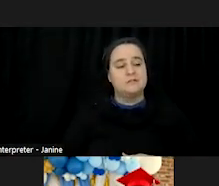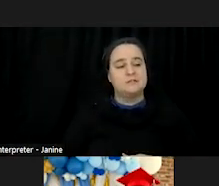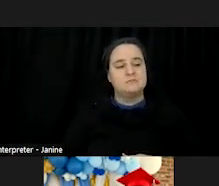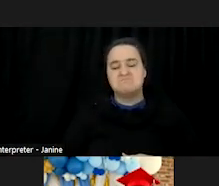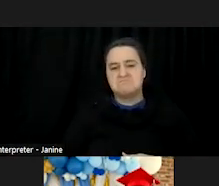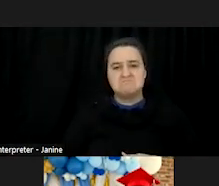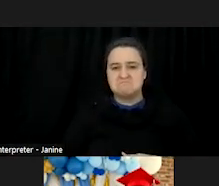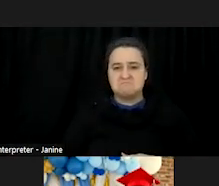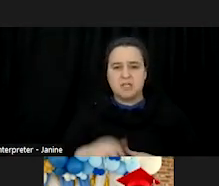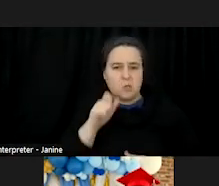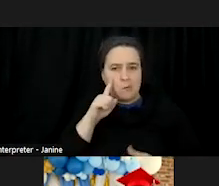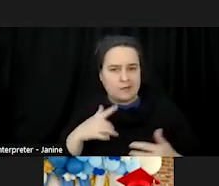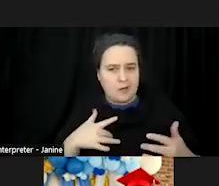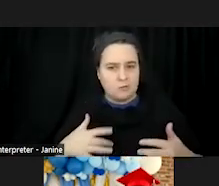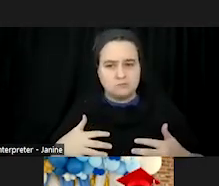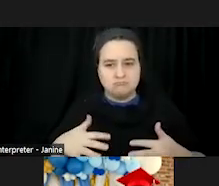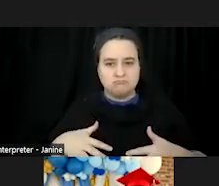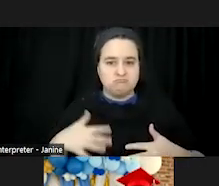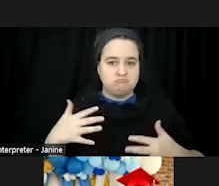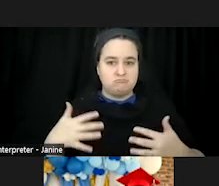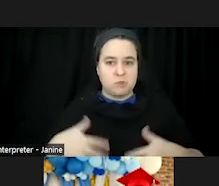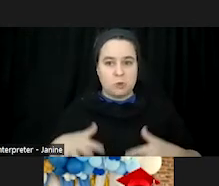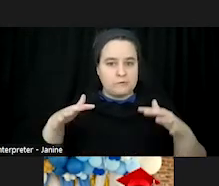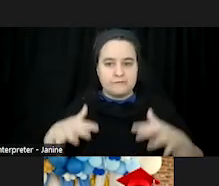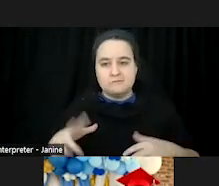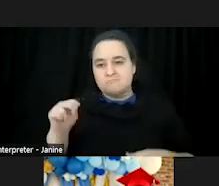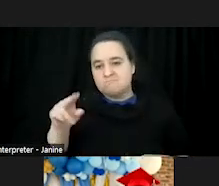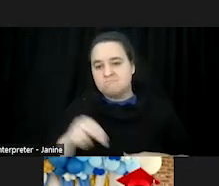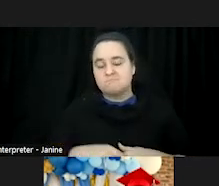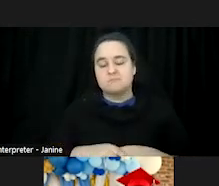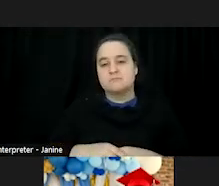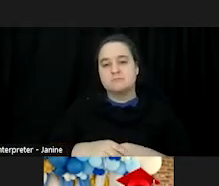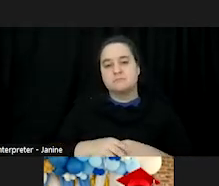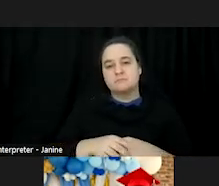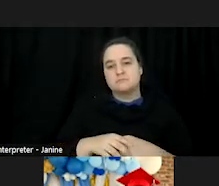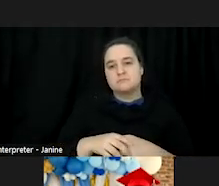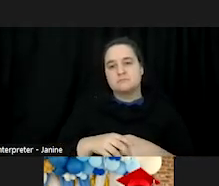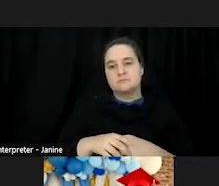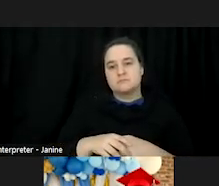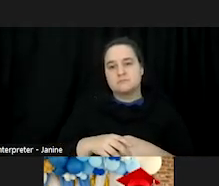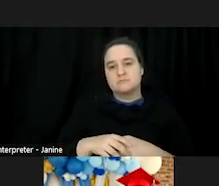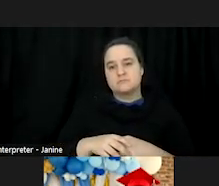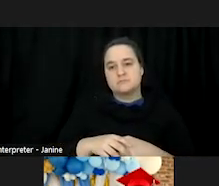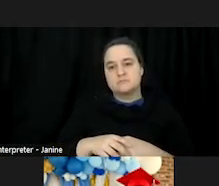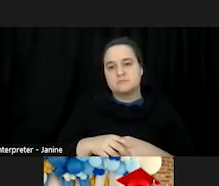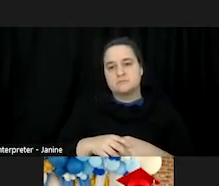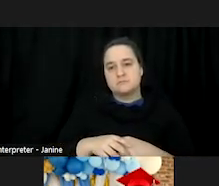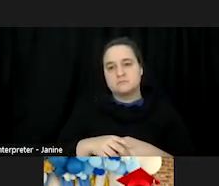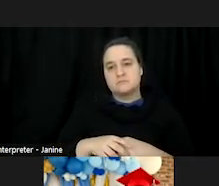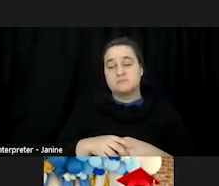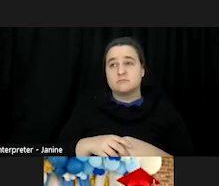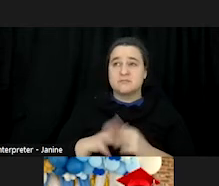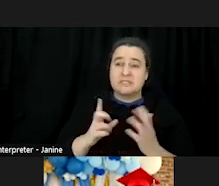think I was nervous for anything. I sometimes get a little shy when I meet new people,